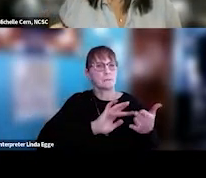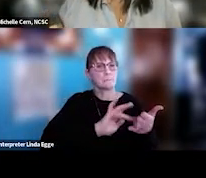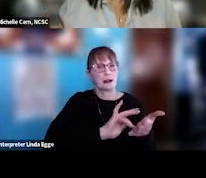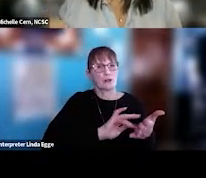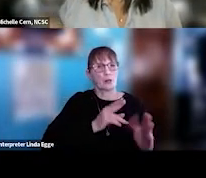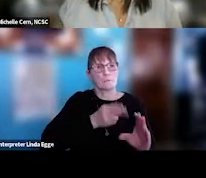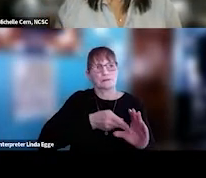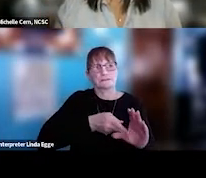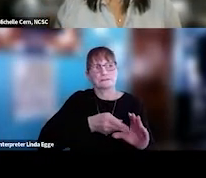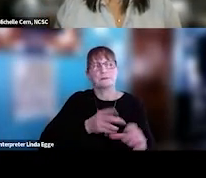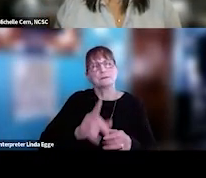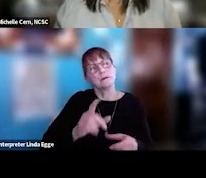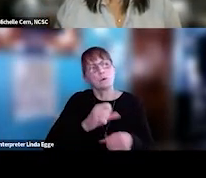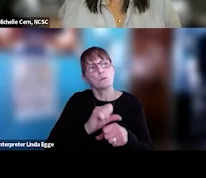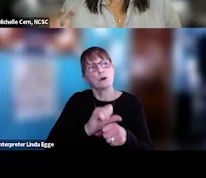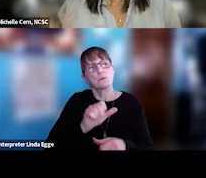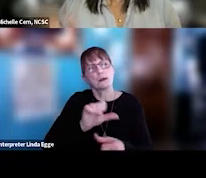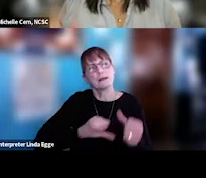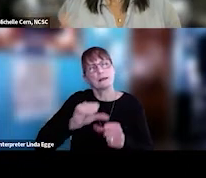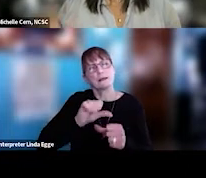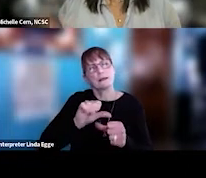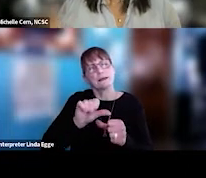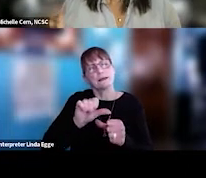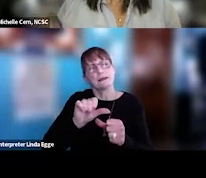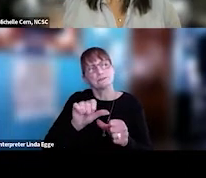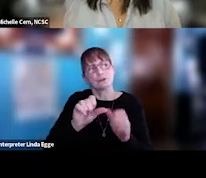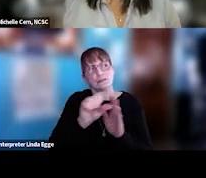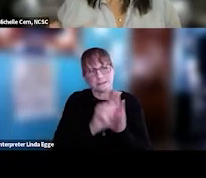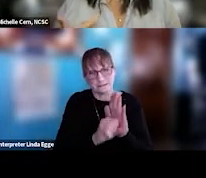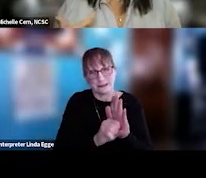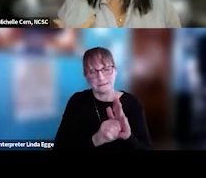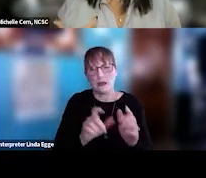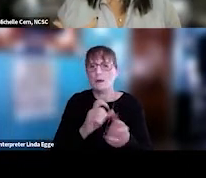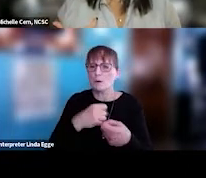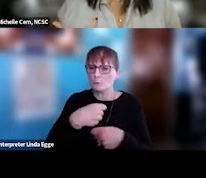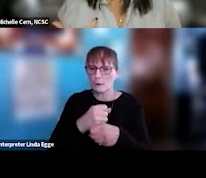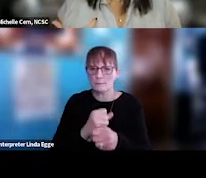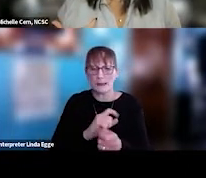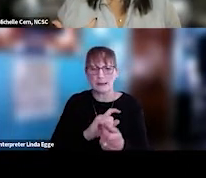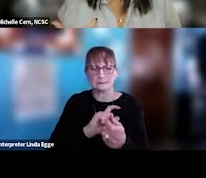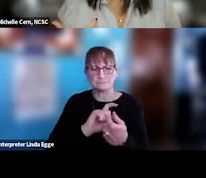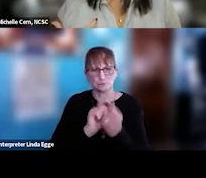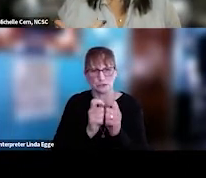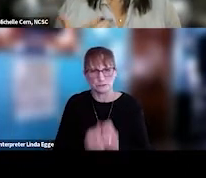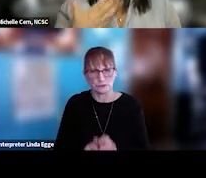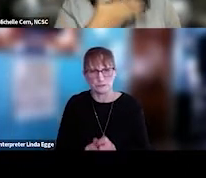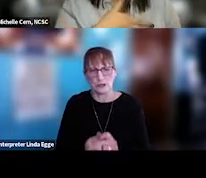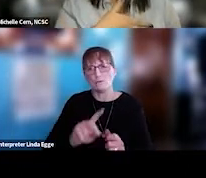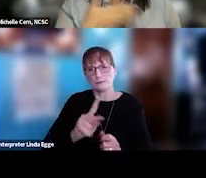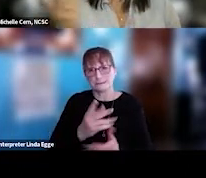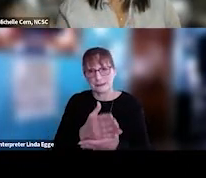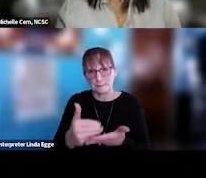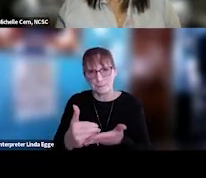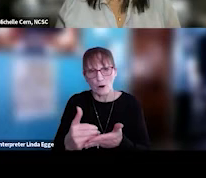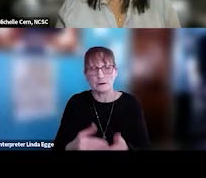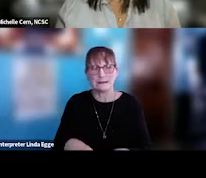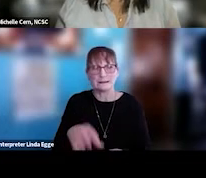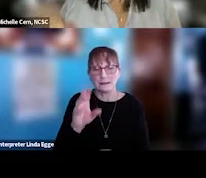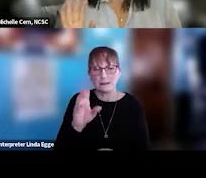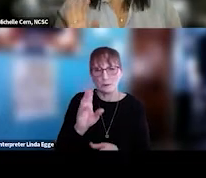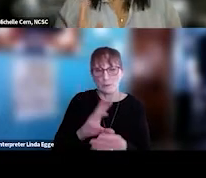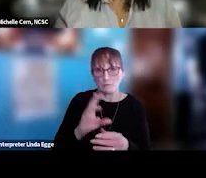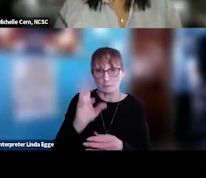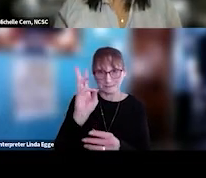were working with each of the states. We made some changes for the second set of pilots. And so you see now we went from 6 sessions to